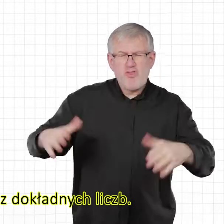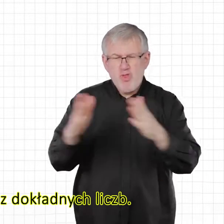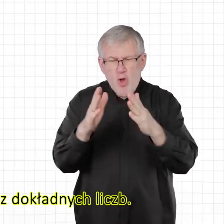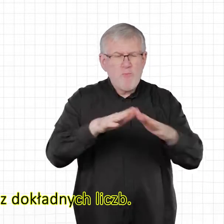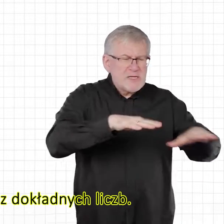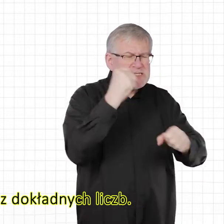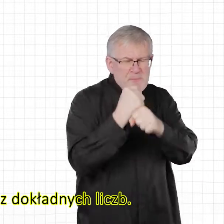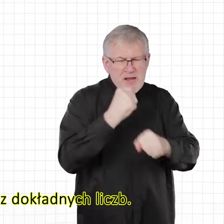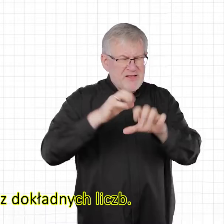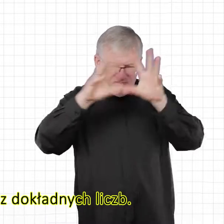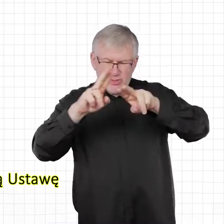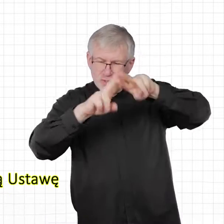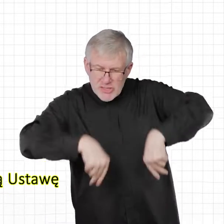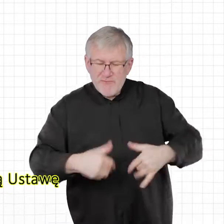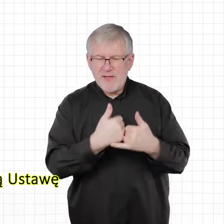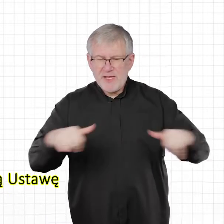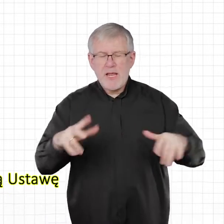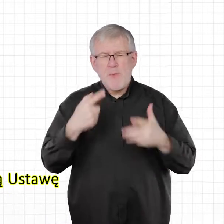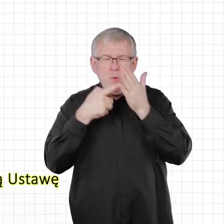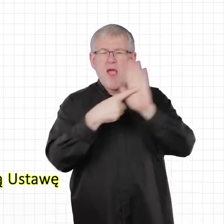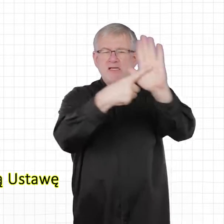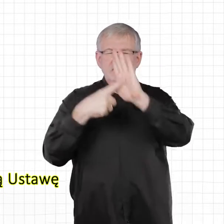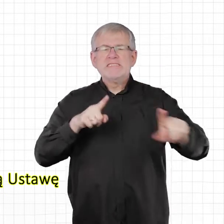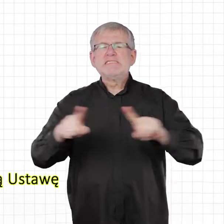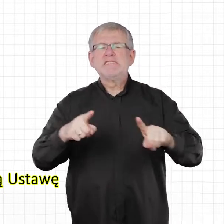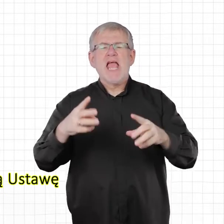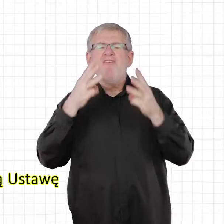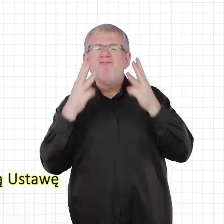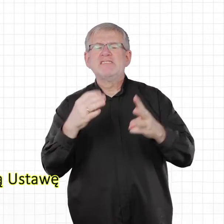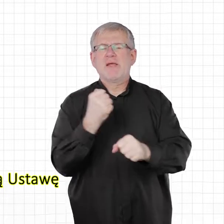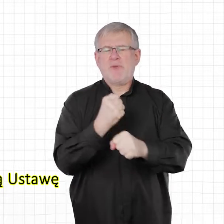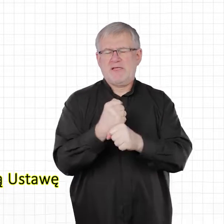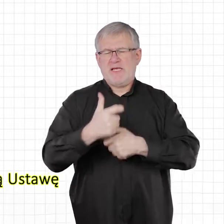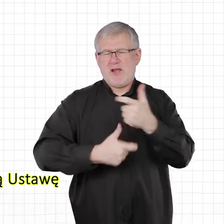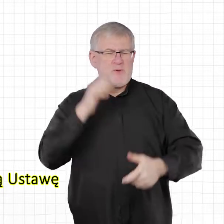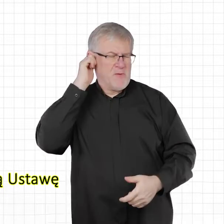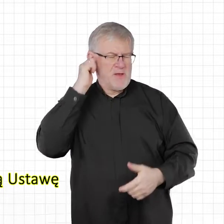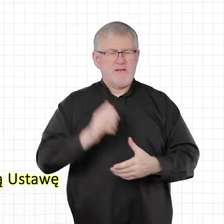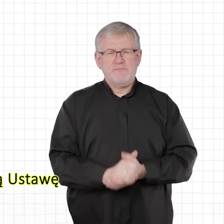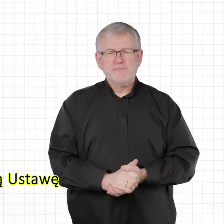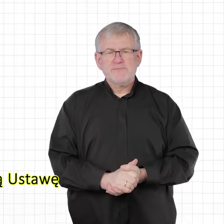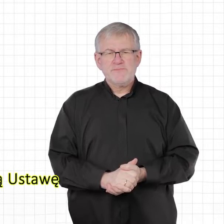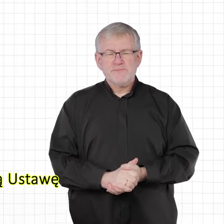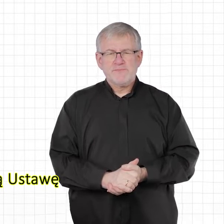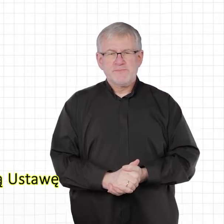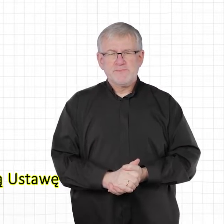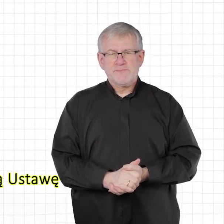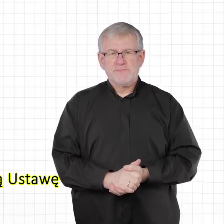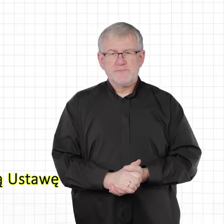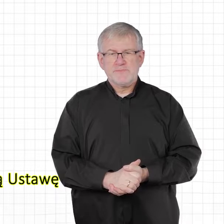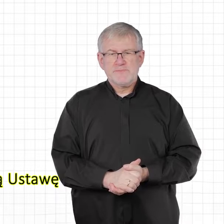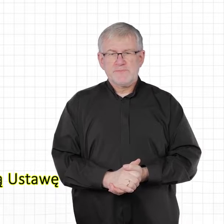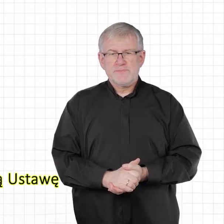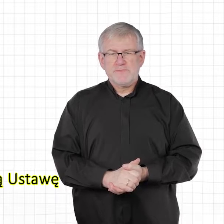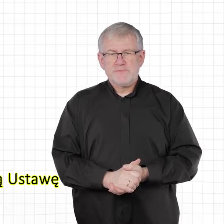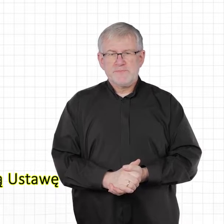the exact numbers. But only a year after this strike, the first Gender Equality Act was